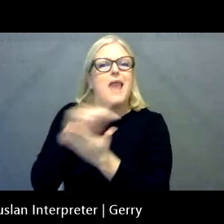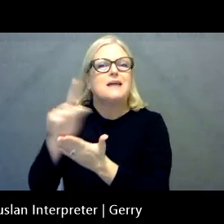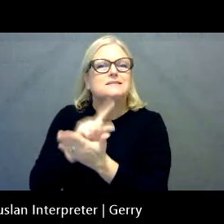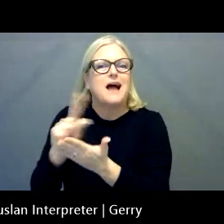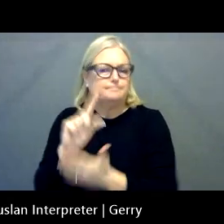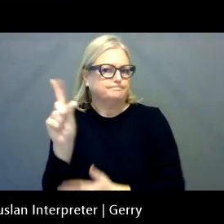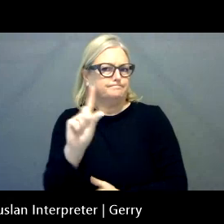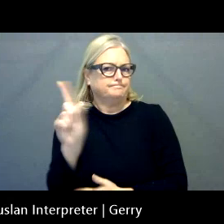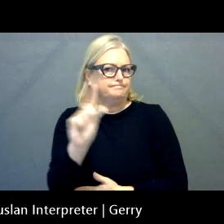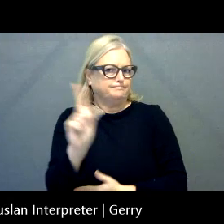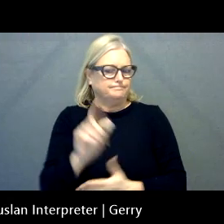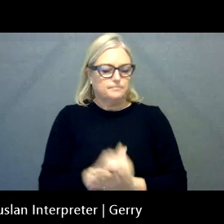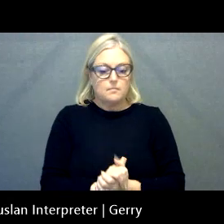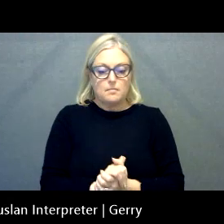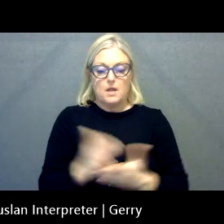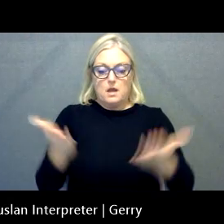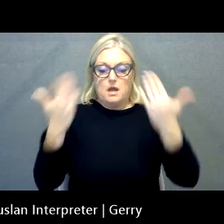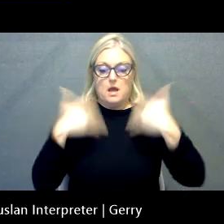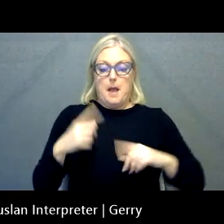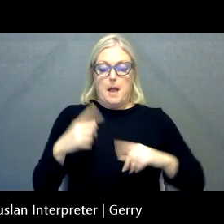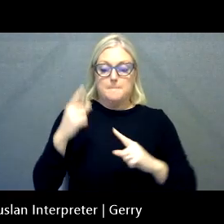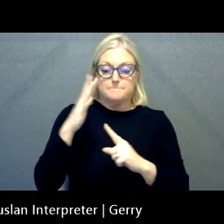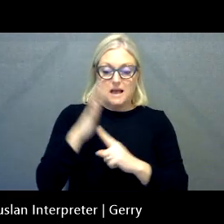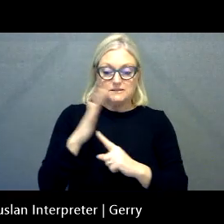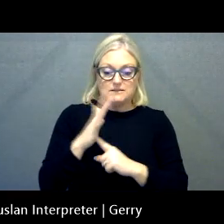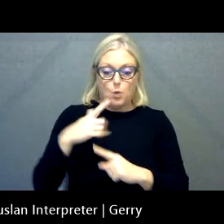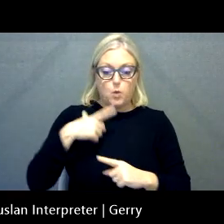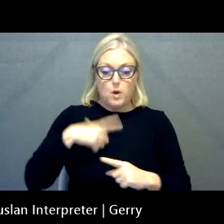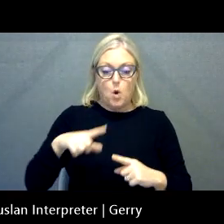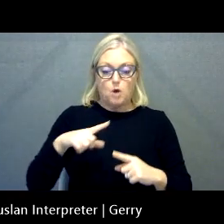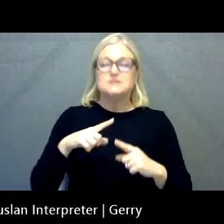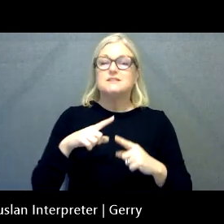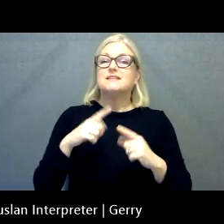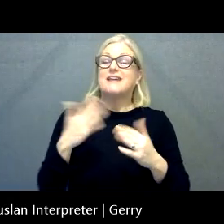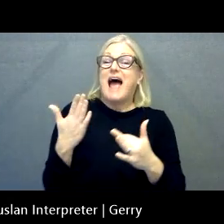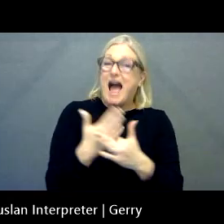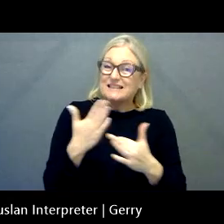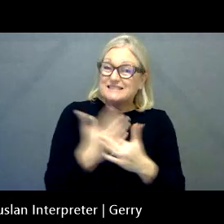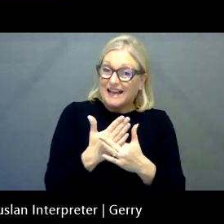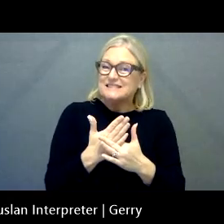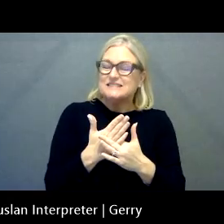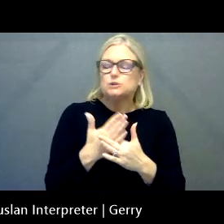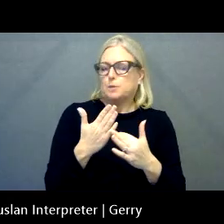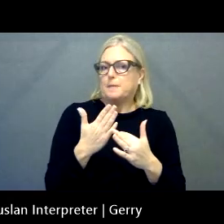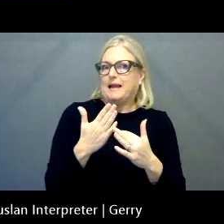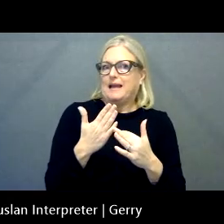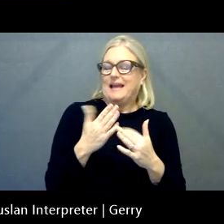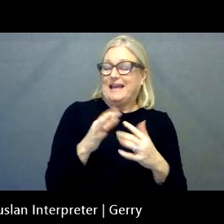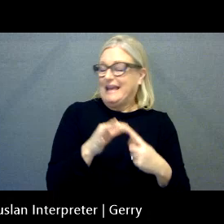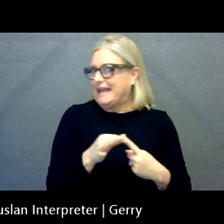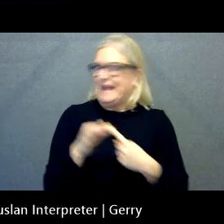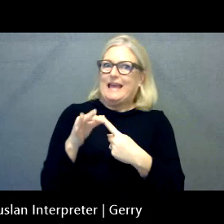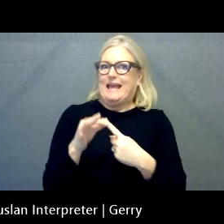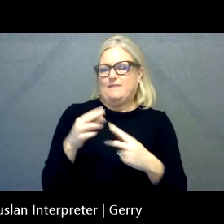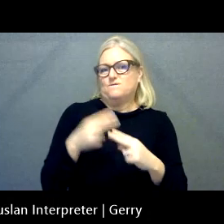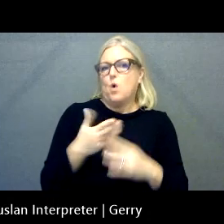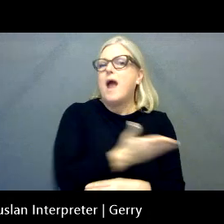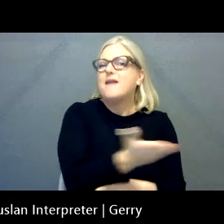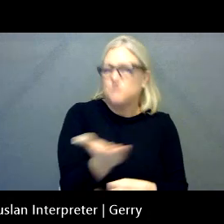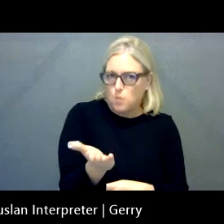proxy completion is a last resort. And a reiteration about the sensitivity for potential items to be